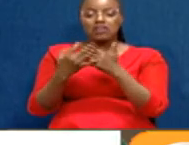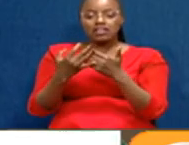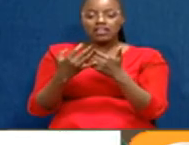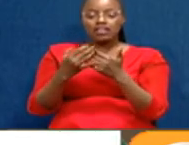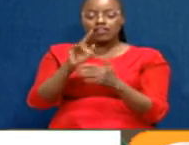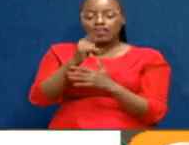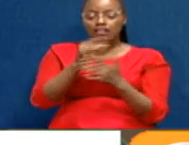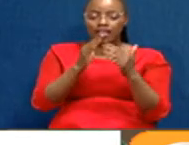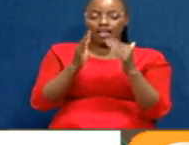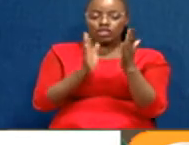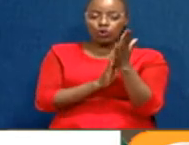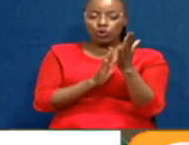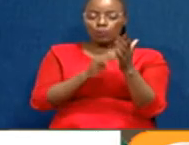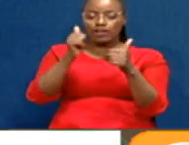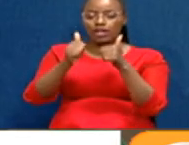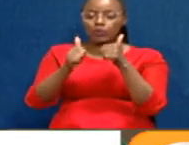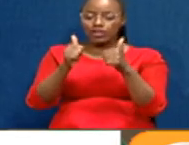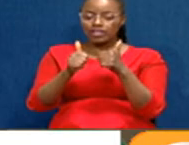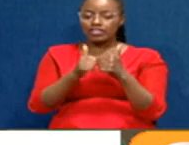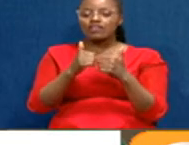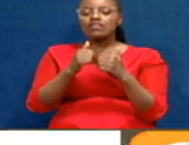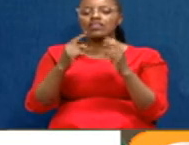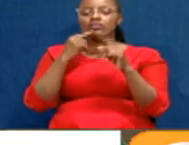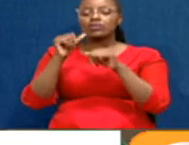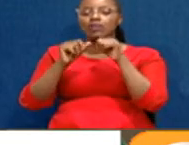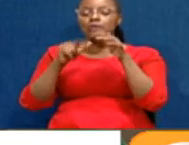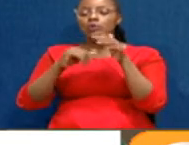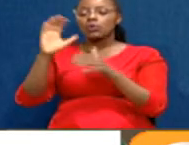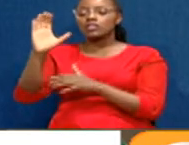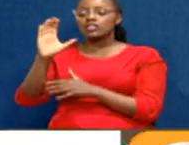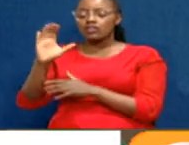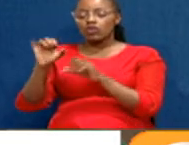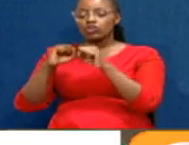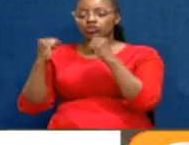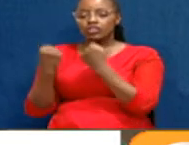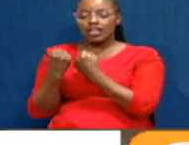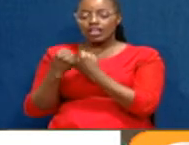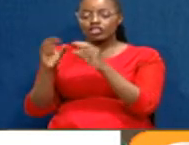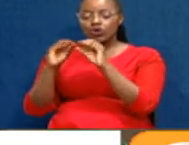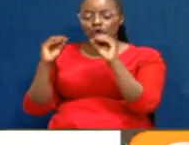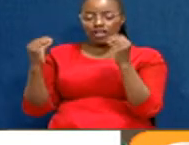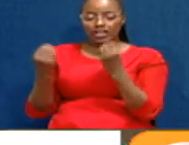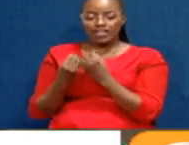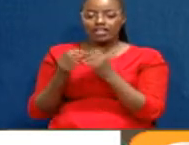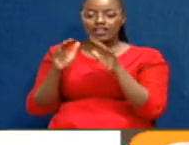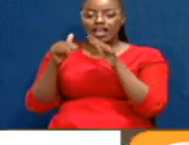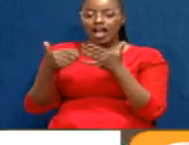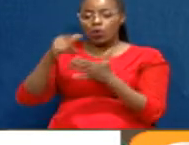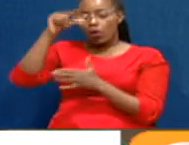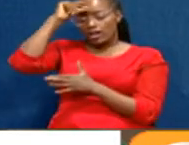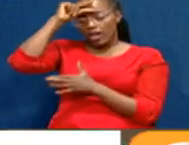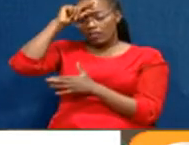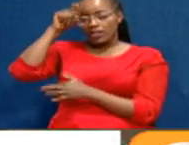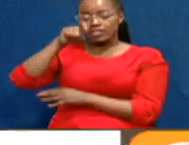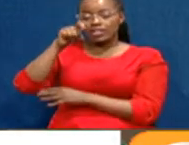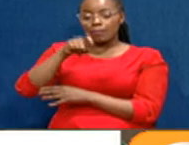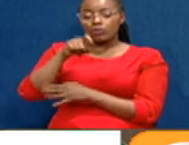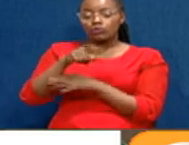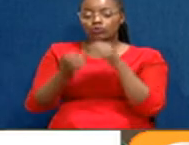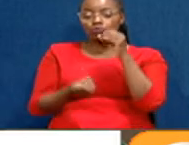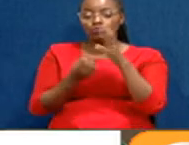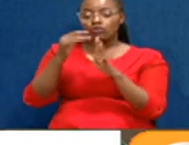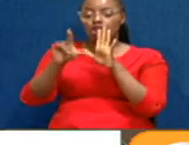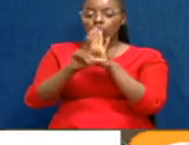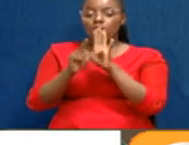of the FATF recommendations, which touches on civil society organizations and how government should